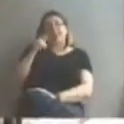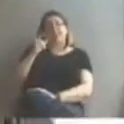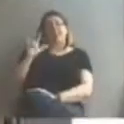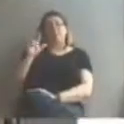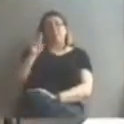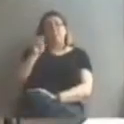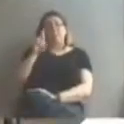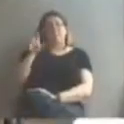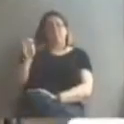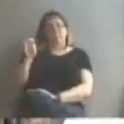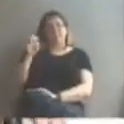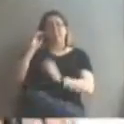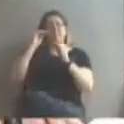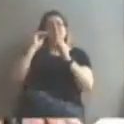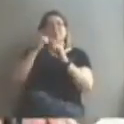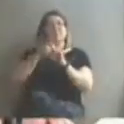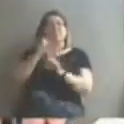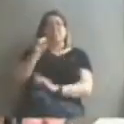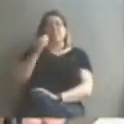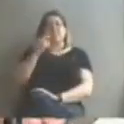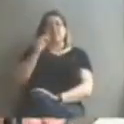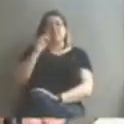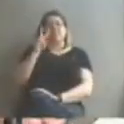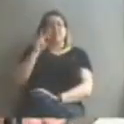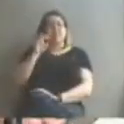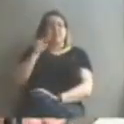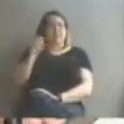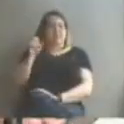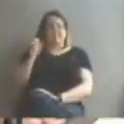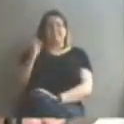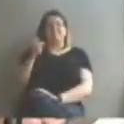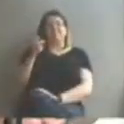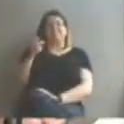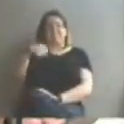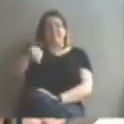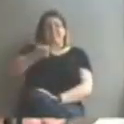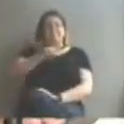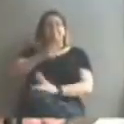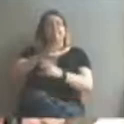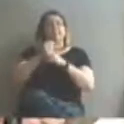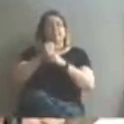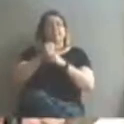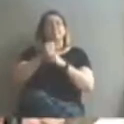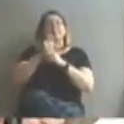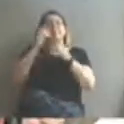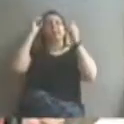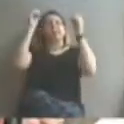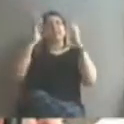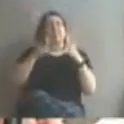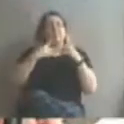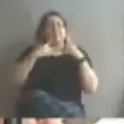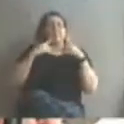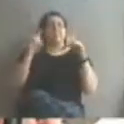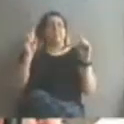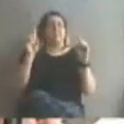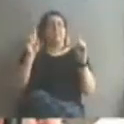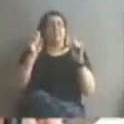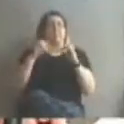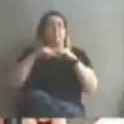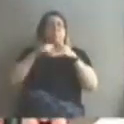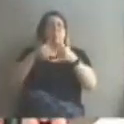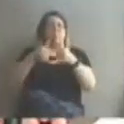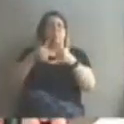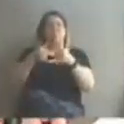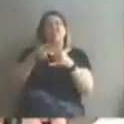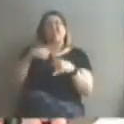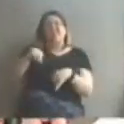teacher at the Academy of Shawnee, for receiving the 2018 Valvoline Teacher Achievement Award, which qualified them